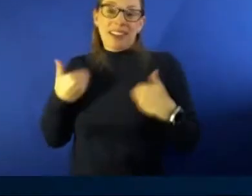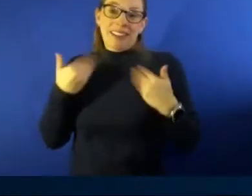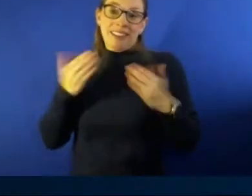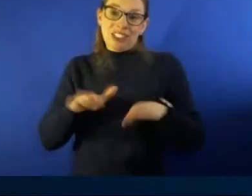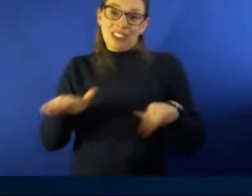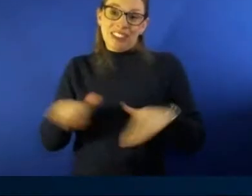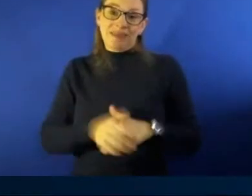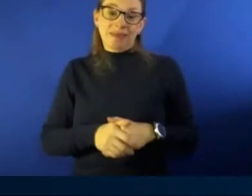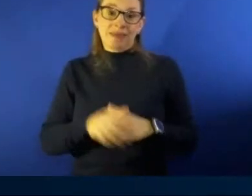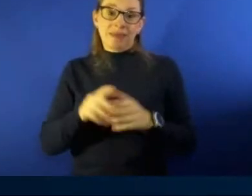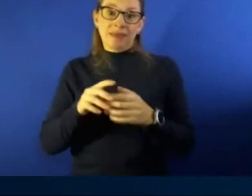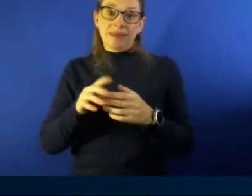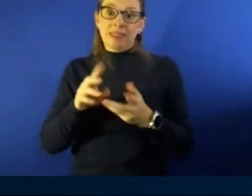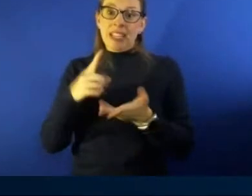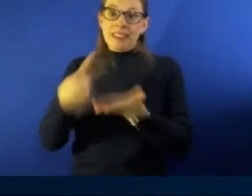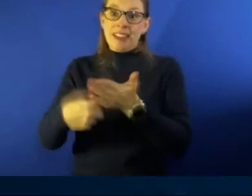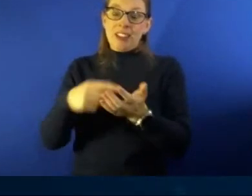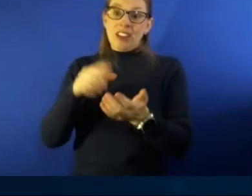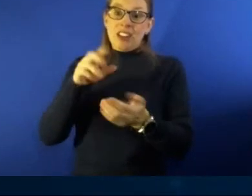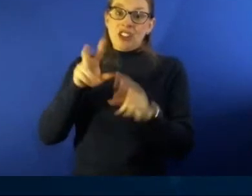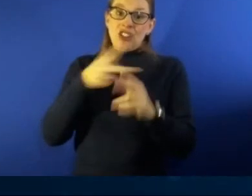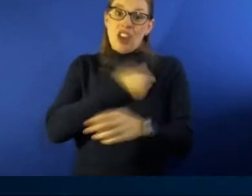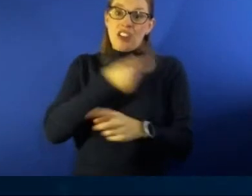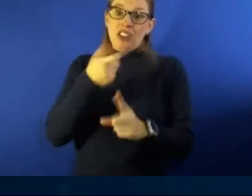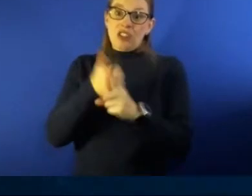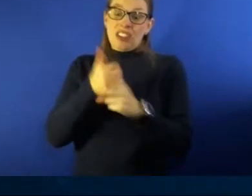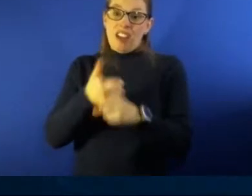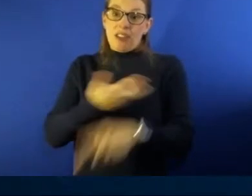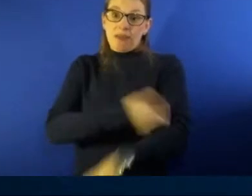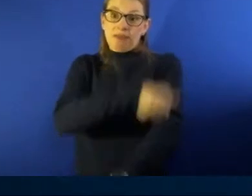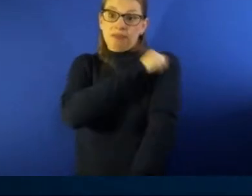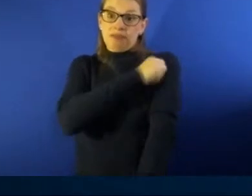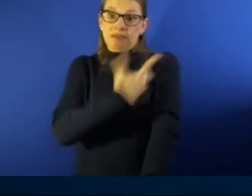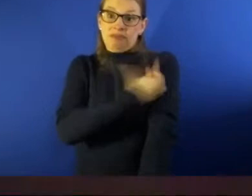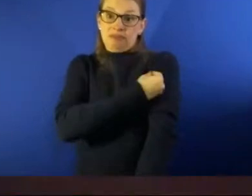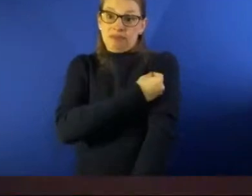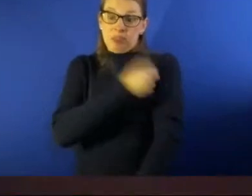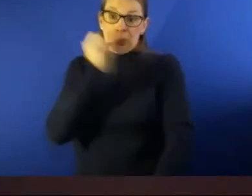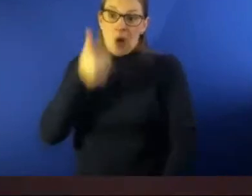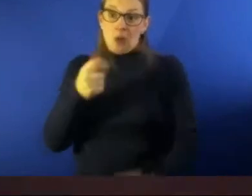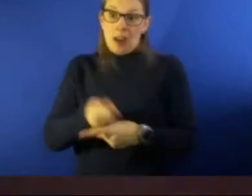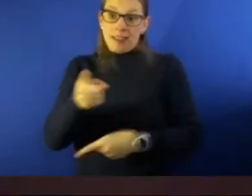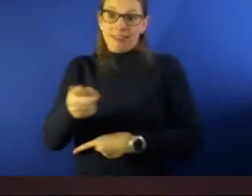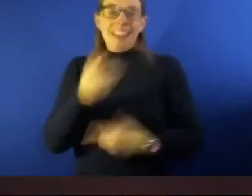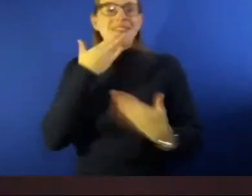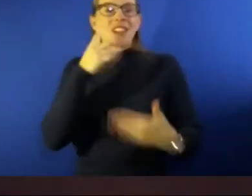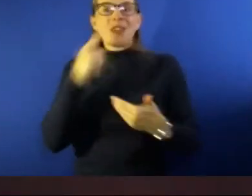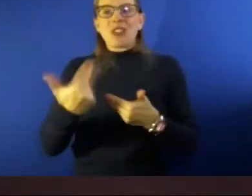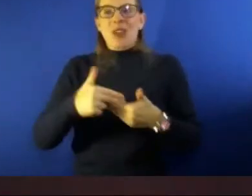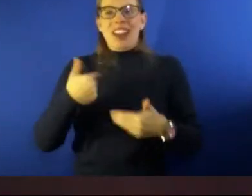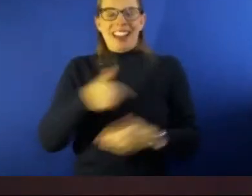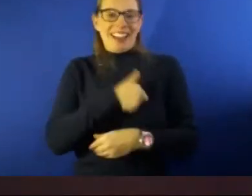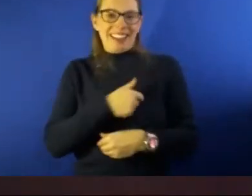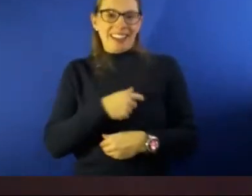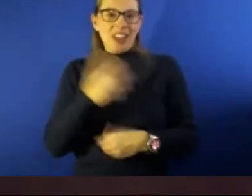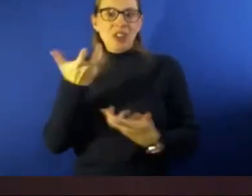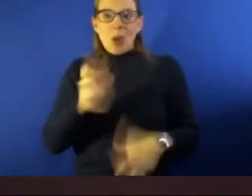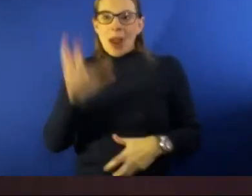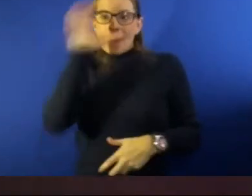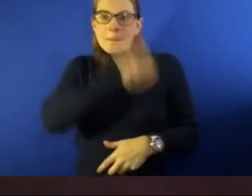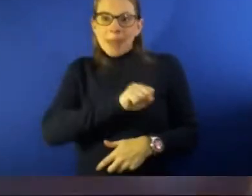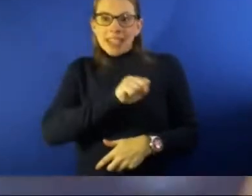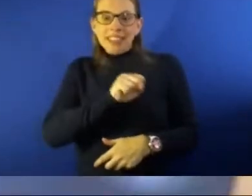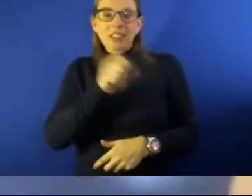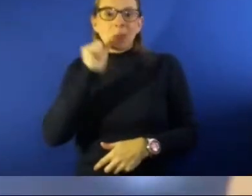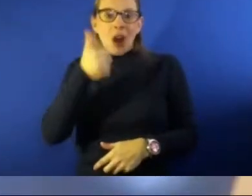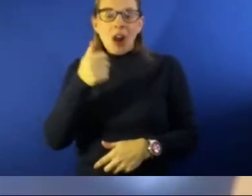you're getting yours tomorrow, by the way. That's what I heard. You're ready? Don't squirm away. Okay, so thank you all for being with us. And you do not want to miss tomorrow. It's Open Mics with Dr. Stites. Yes,